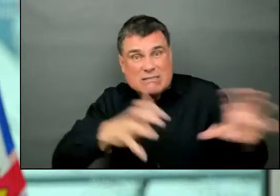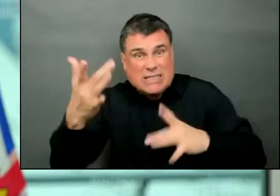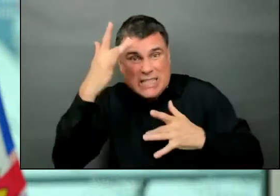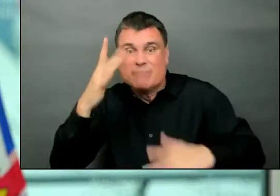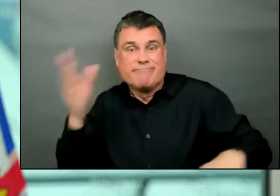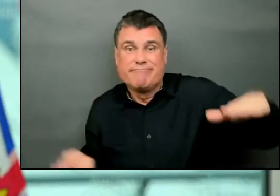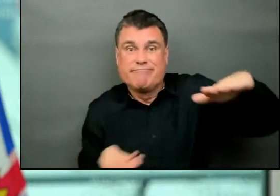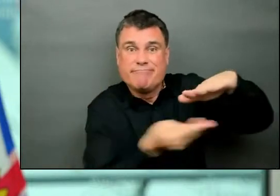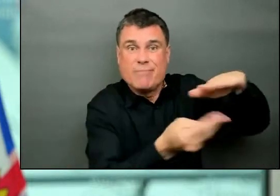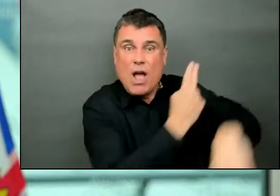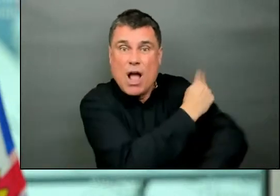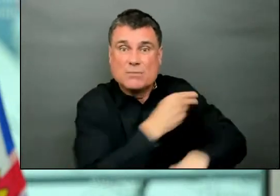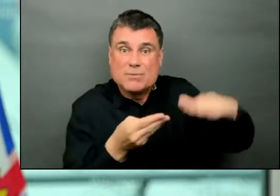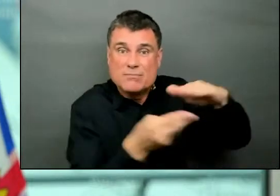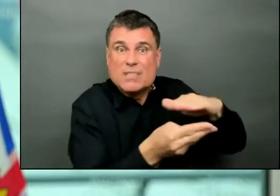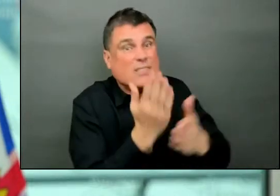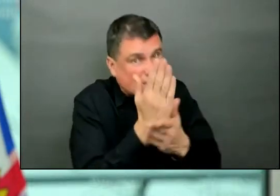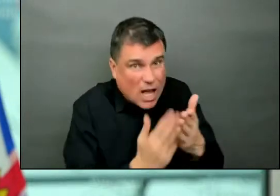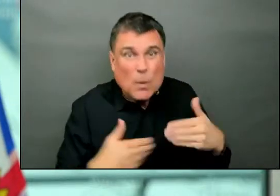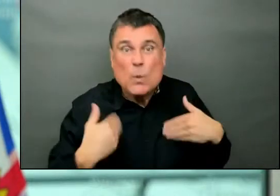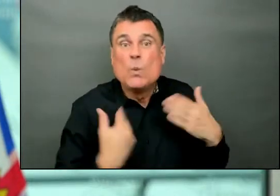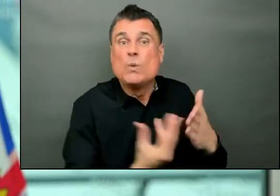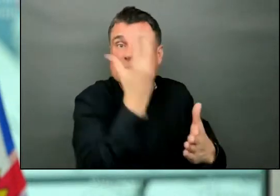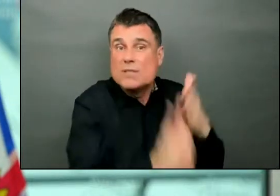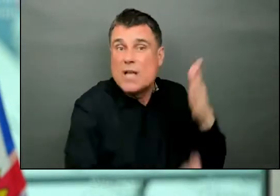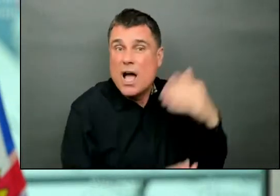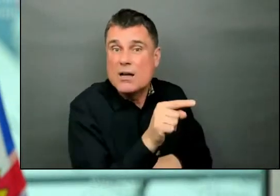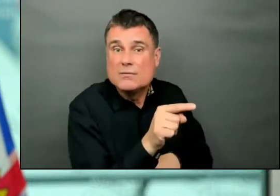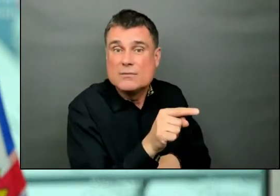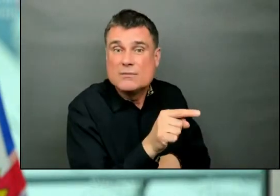tragically, deaths in young people, particularly in the last few weeks.